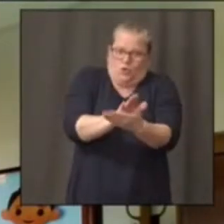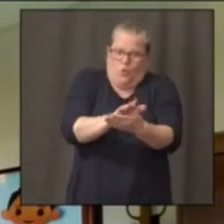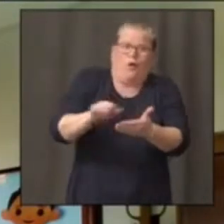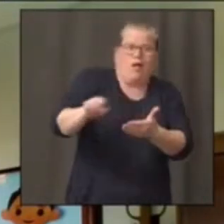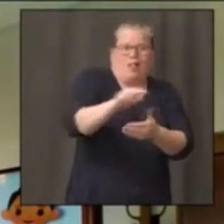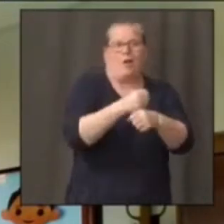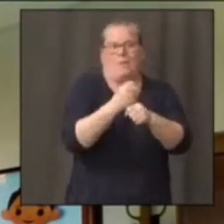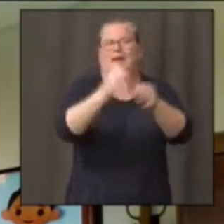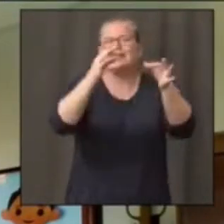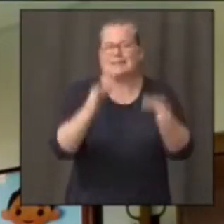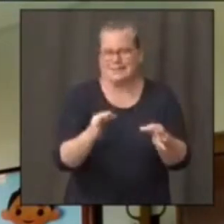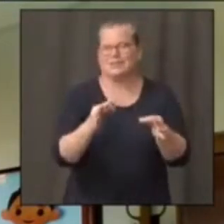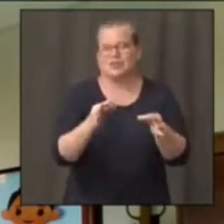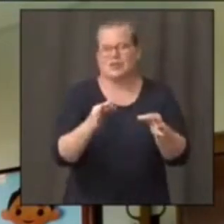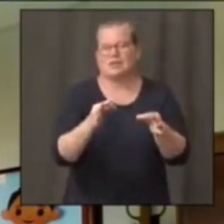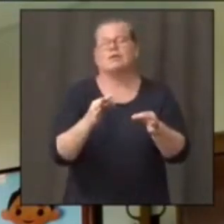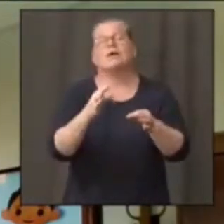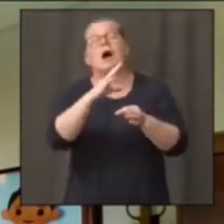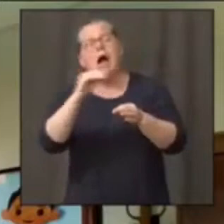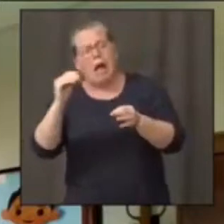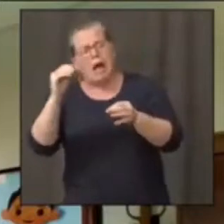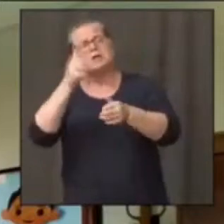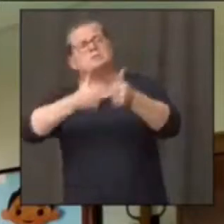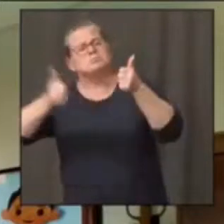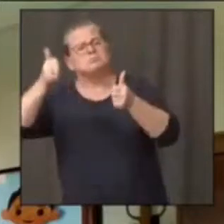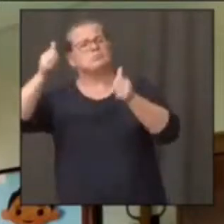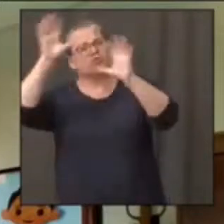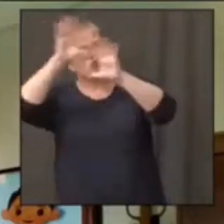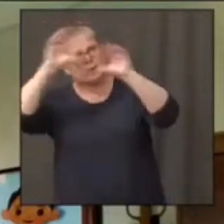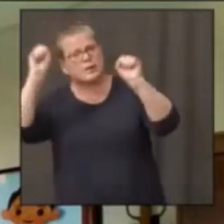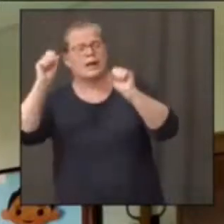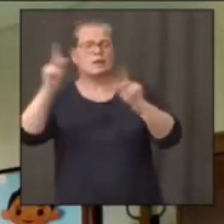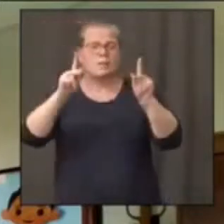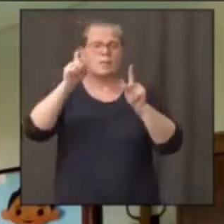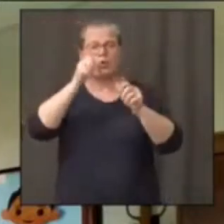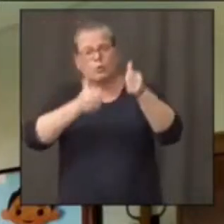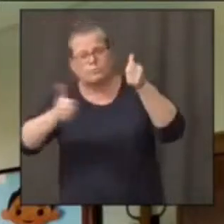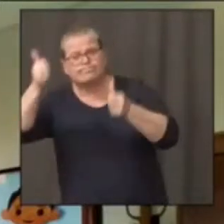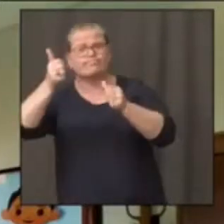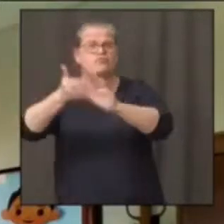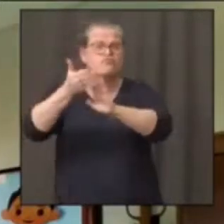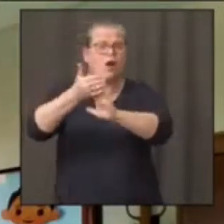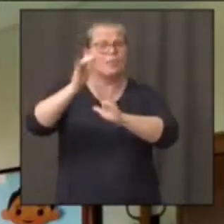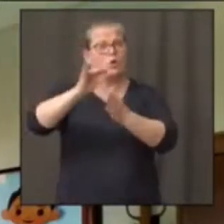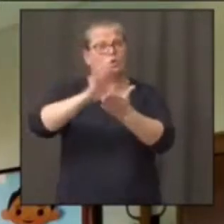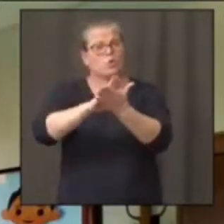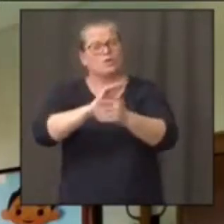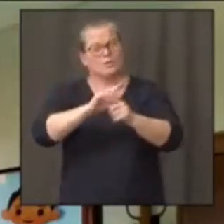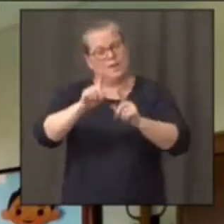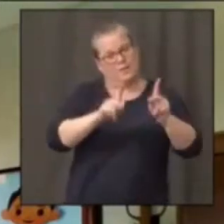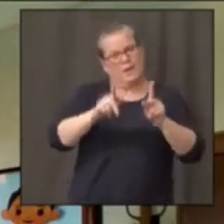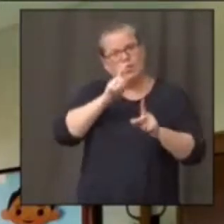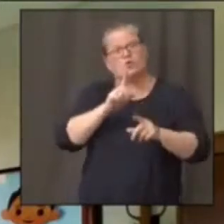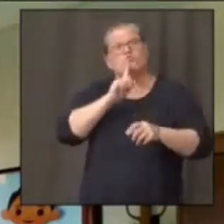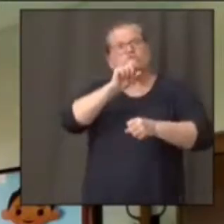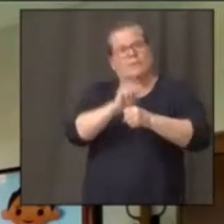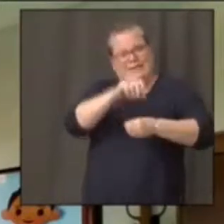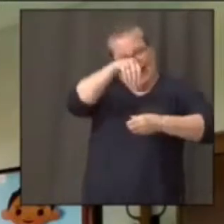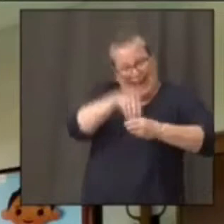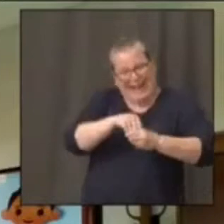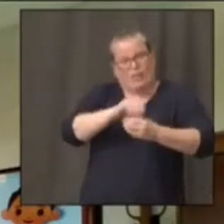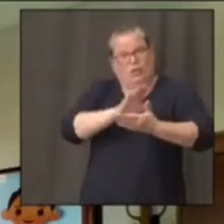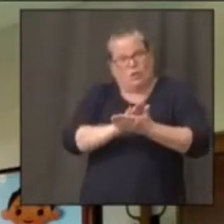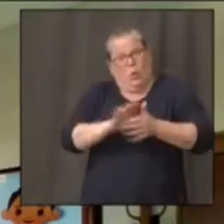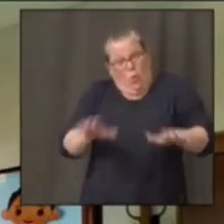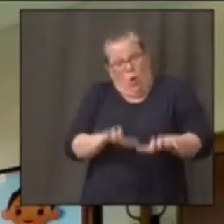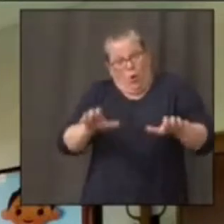the superintendents and the folks that are running the district. So thank you to the districts, to the superintendents, and all of you who have